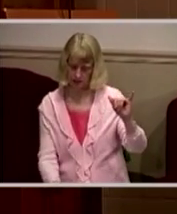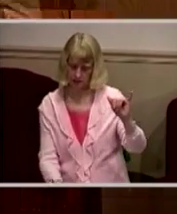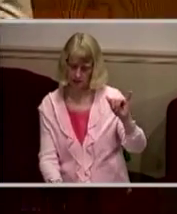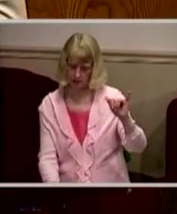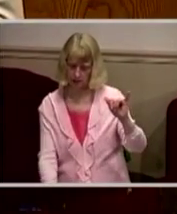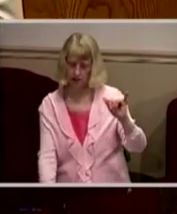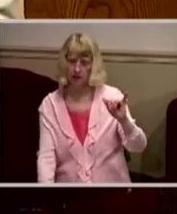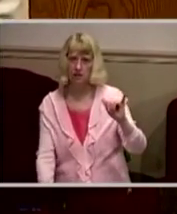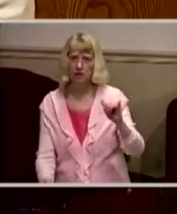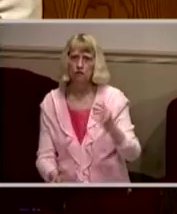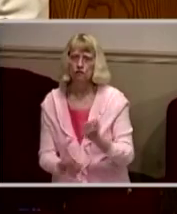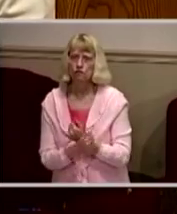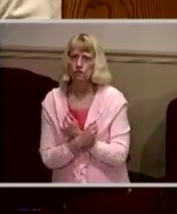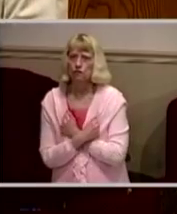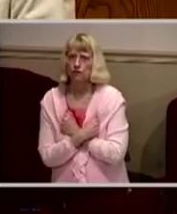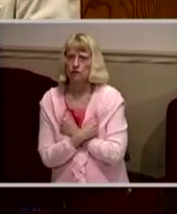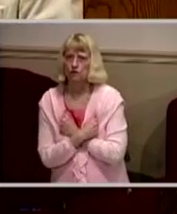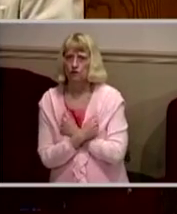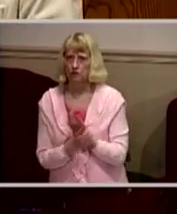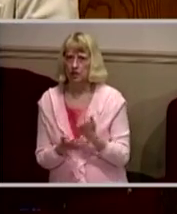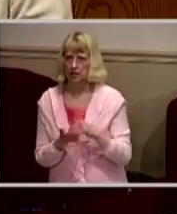Fall in love with God's grace.